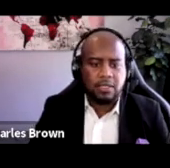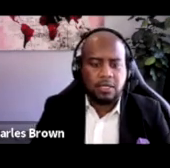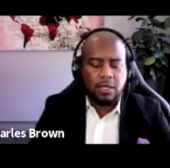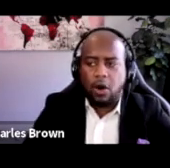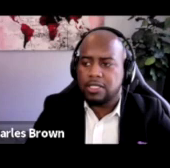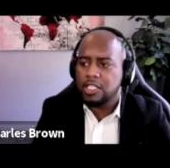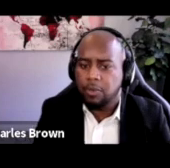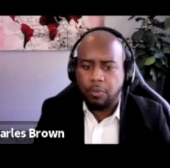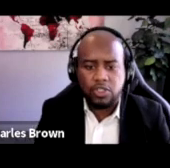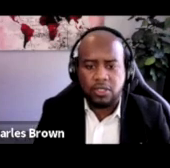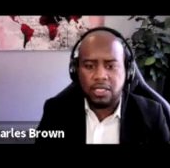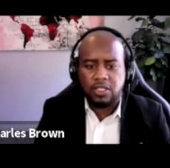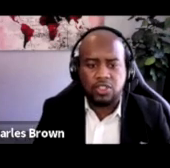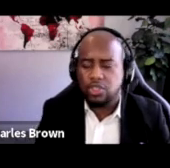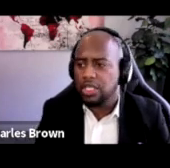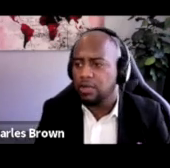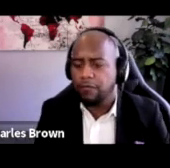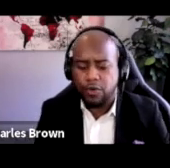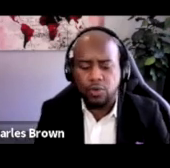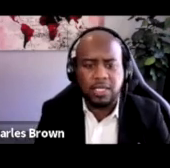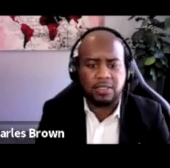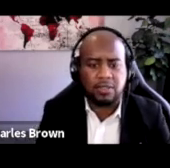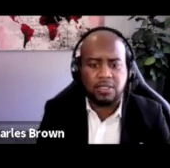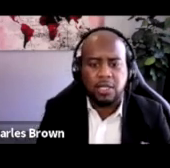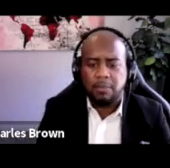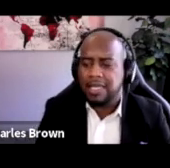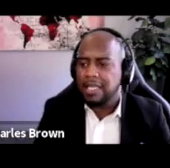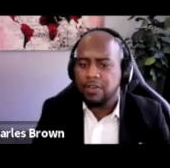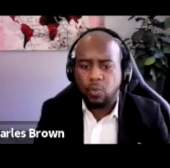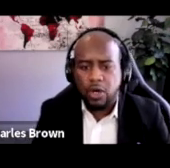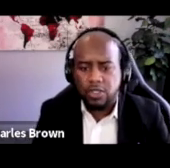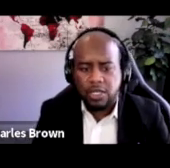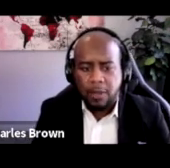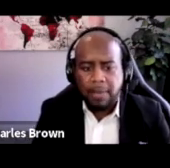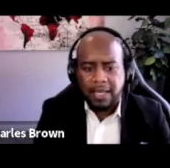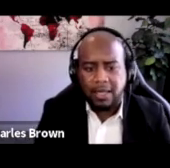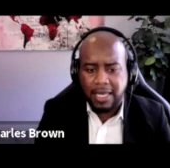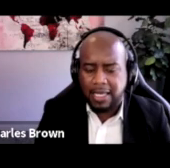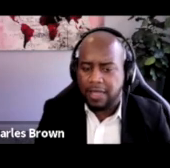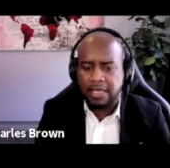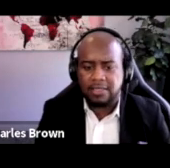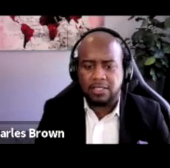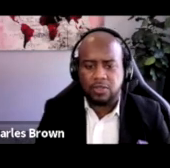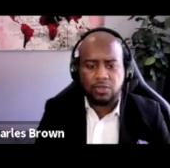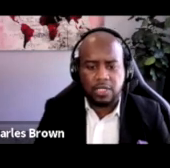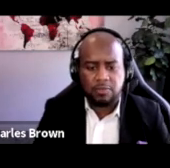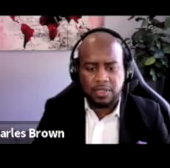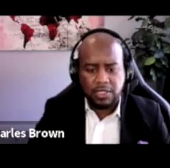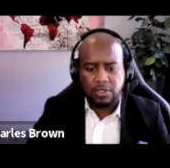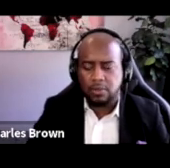find that they are disproportionately associated with food deserts, made even worse by a lack of access